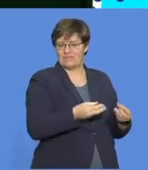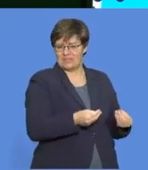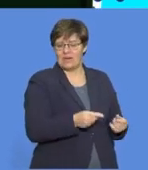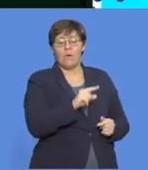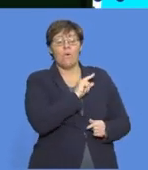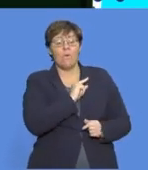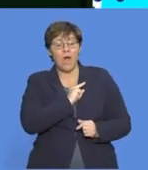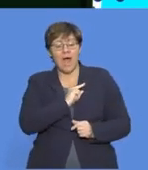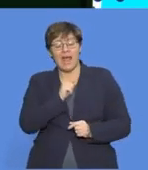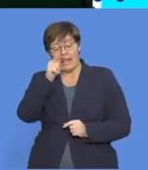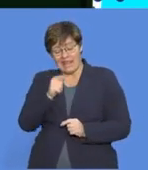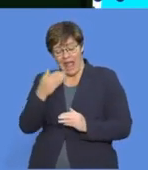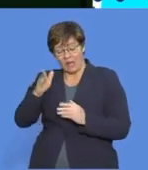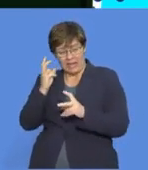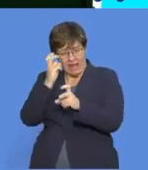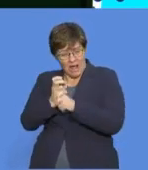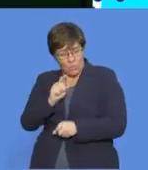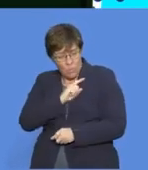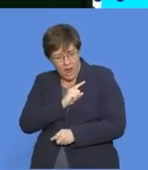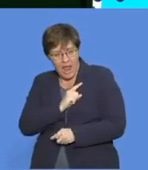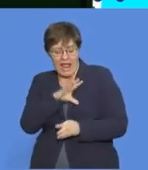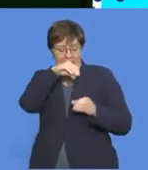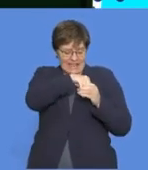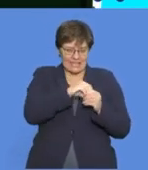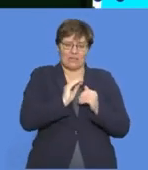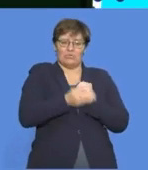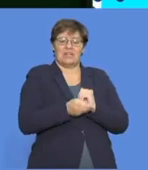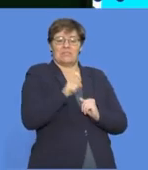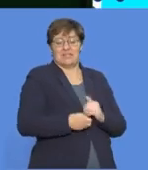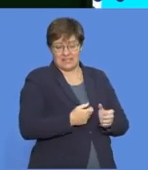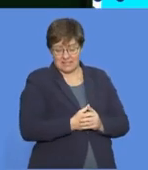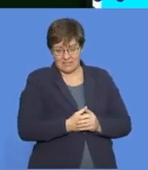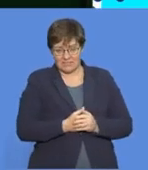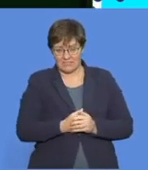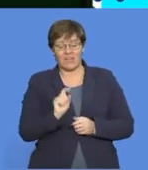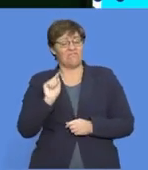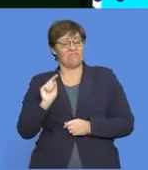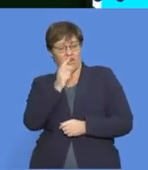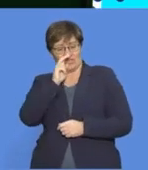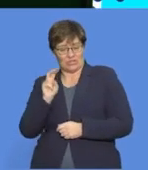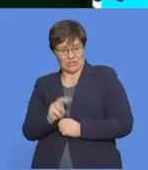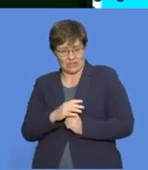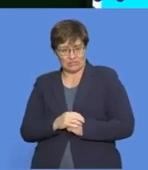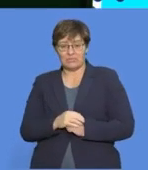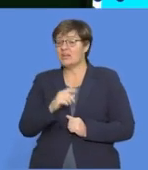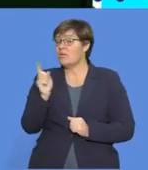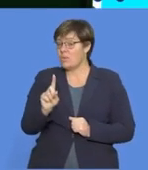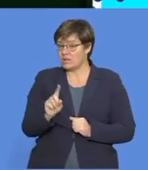function is to protect the cells inside. And this is the first tissue we're looking at, which